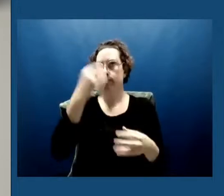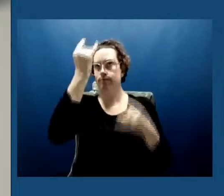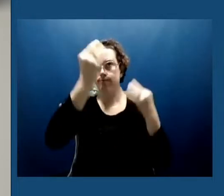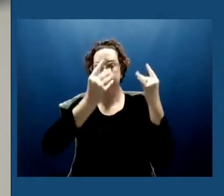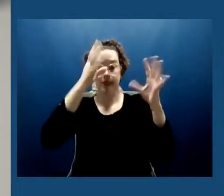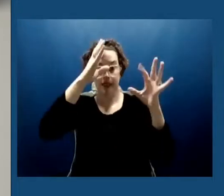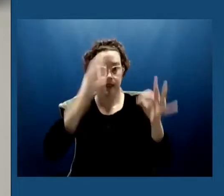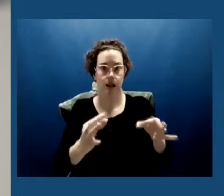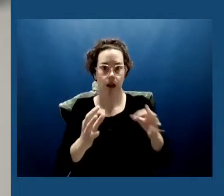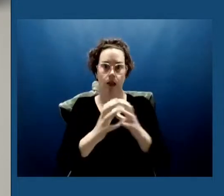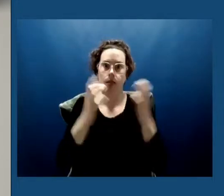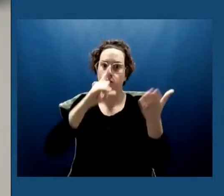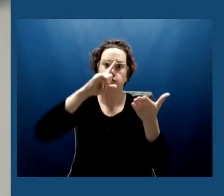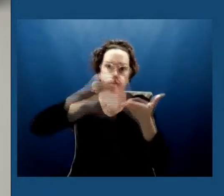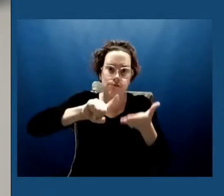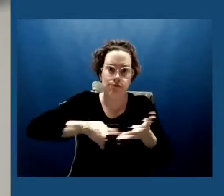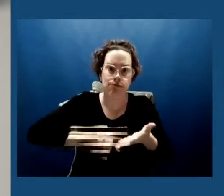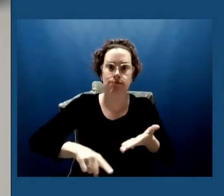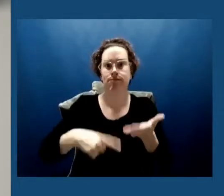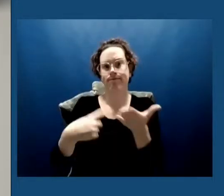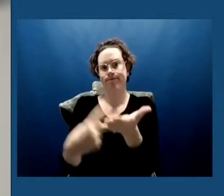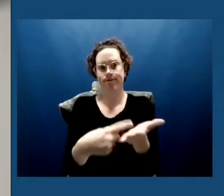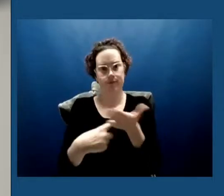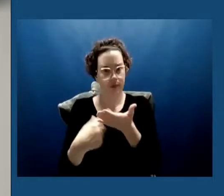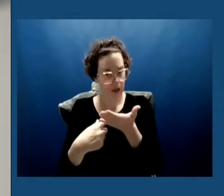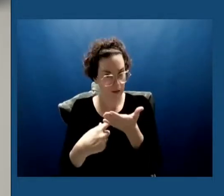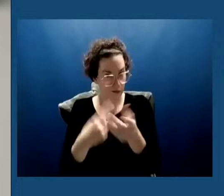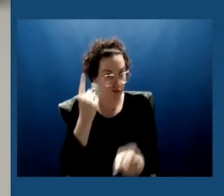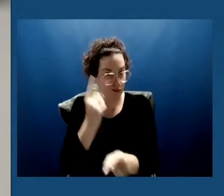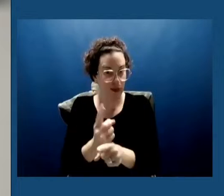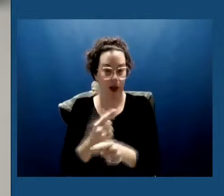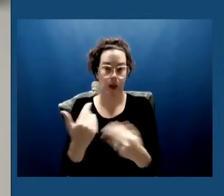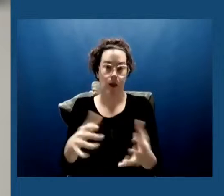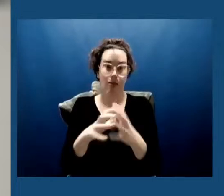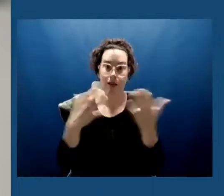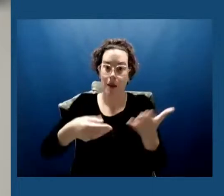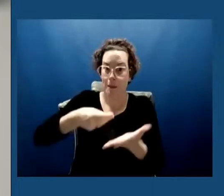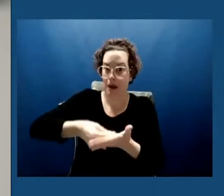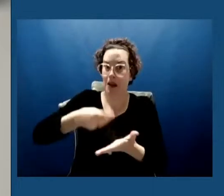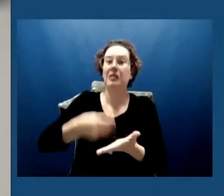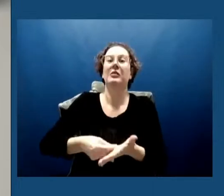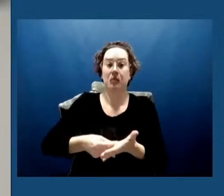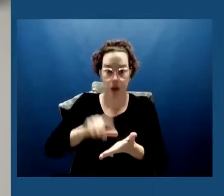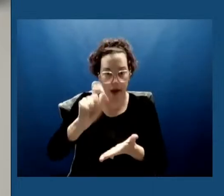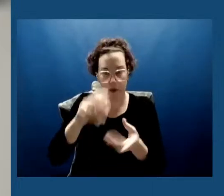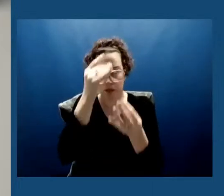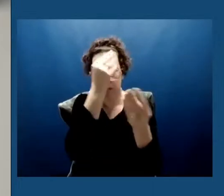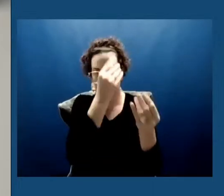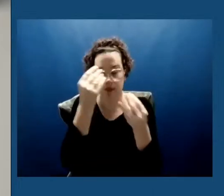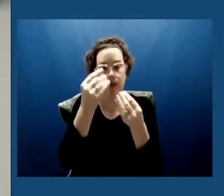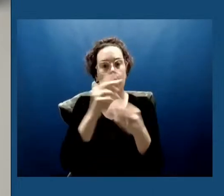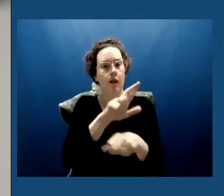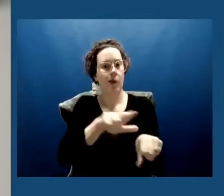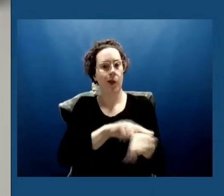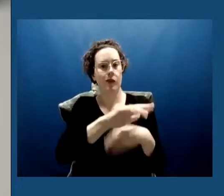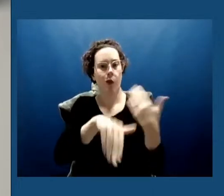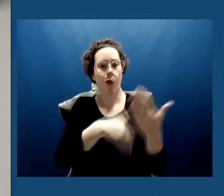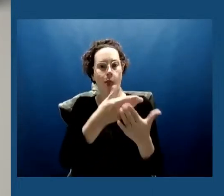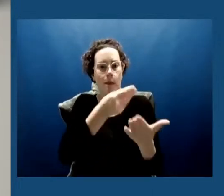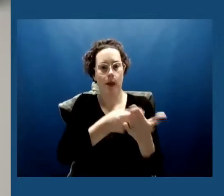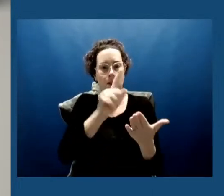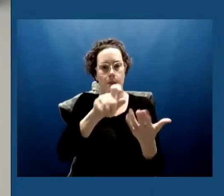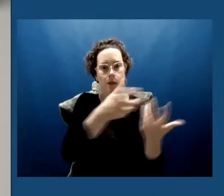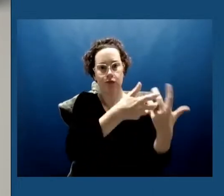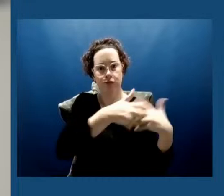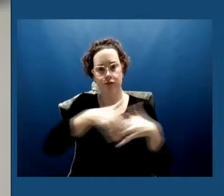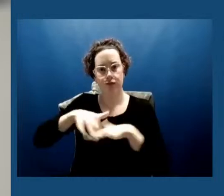due diligence. As you can imagine, this is a big investment. And all of the financials, of course, had to work. But it was so much more. Our decision was